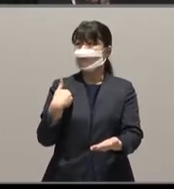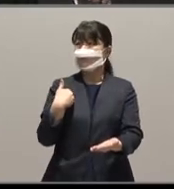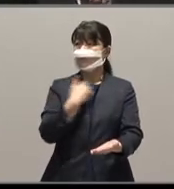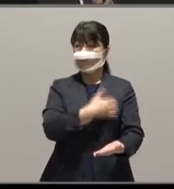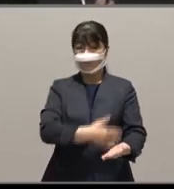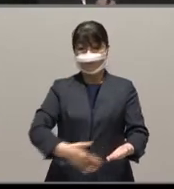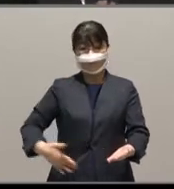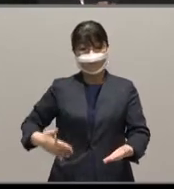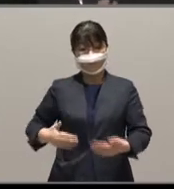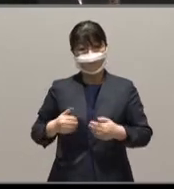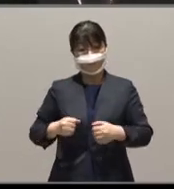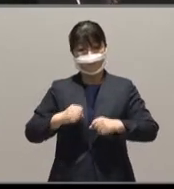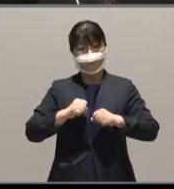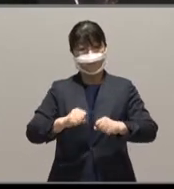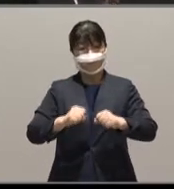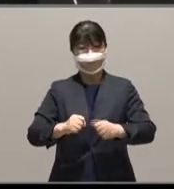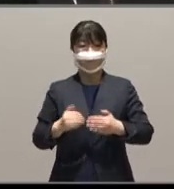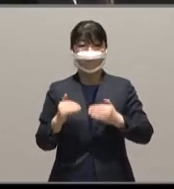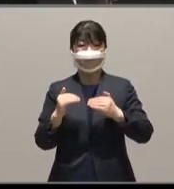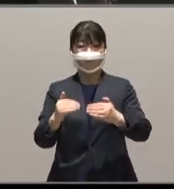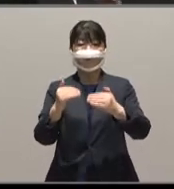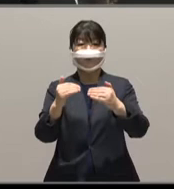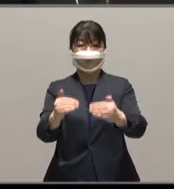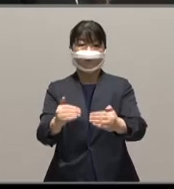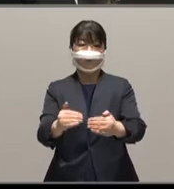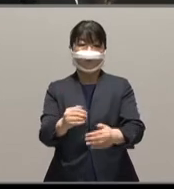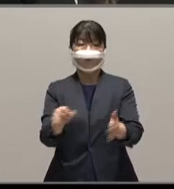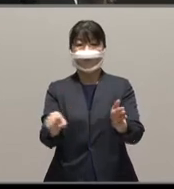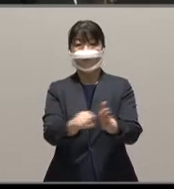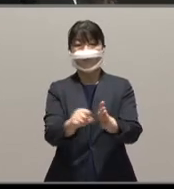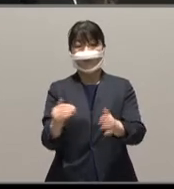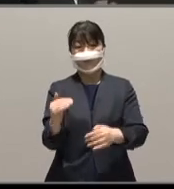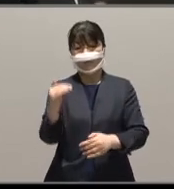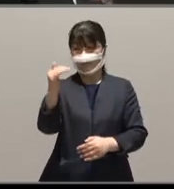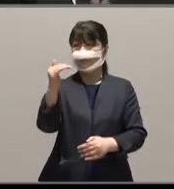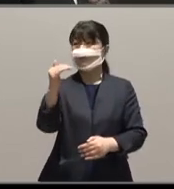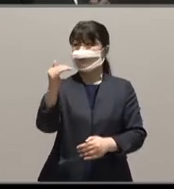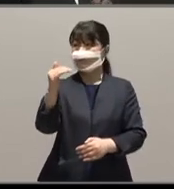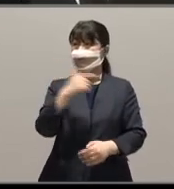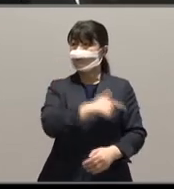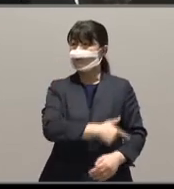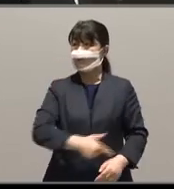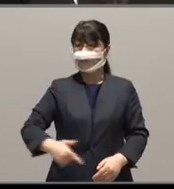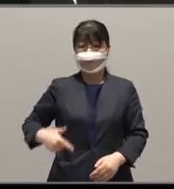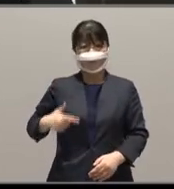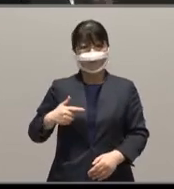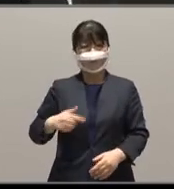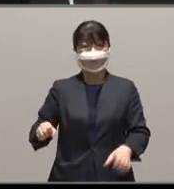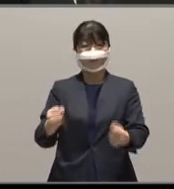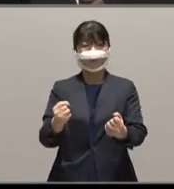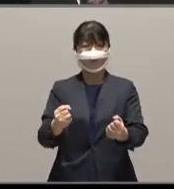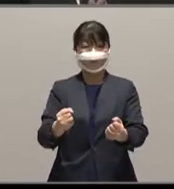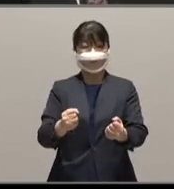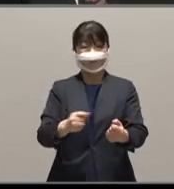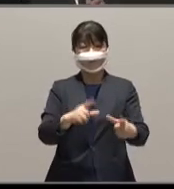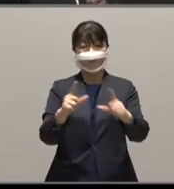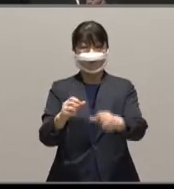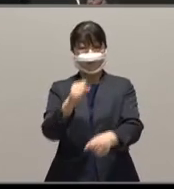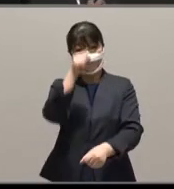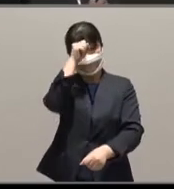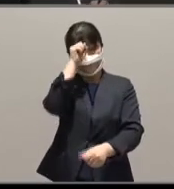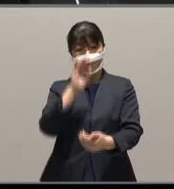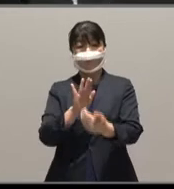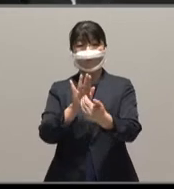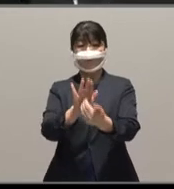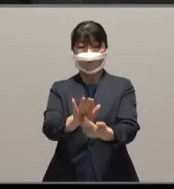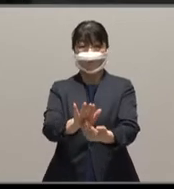and shinrin yoku or forest bathing in a city park can promote good health too, has a preventive effect